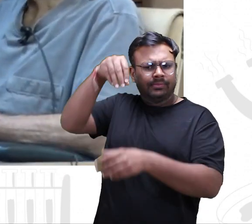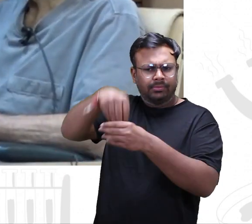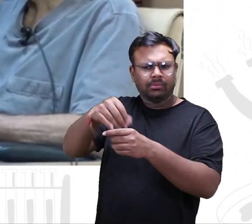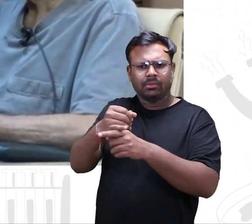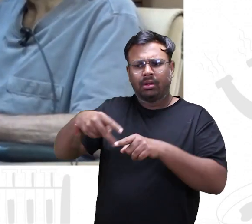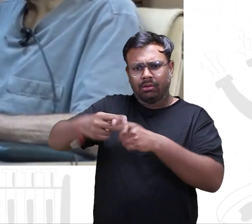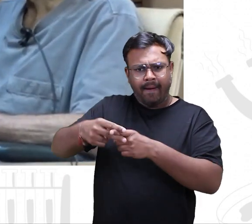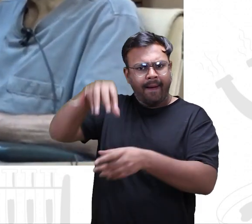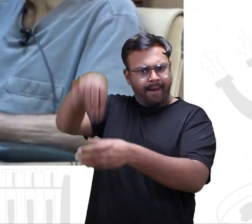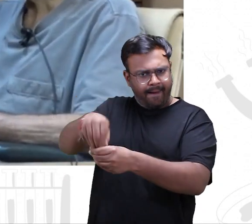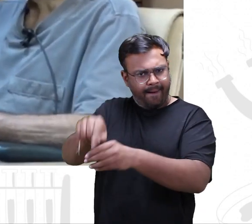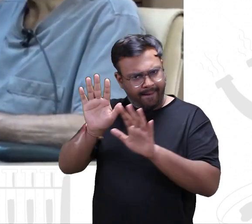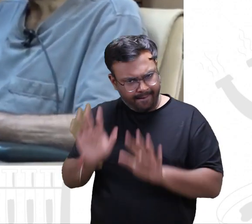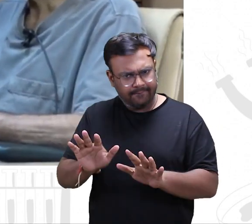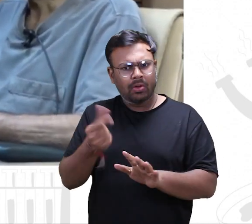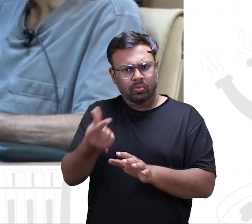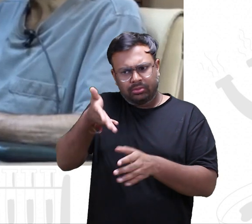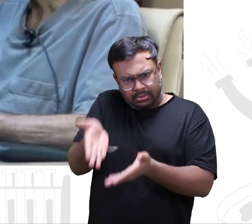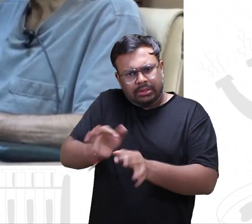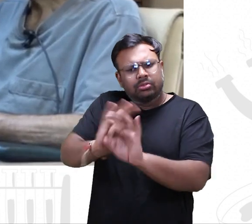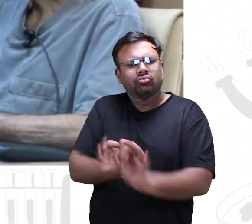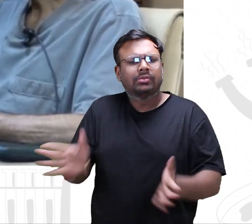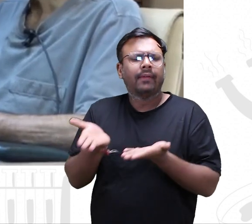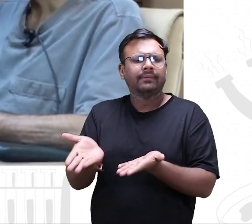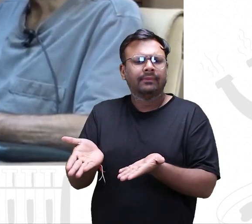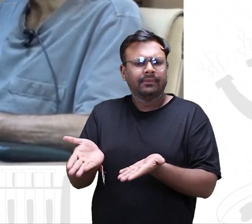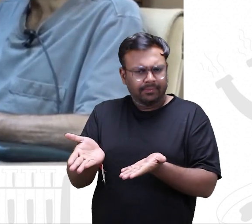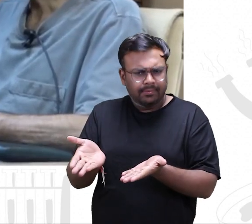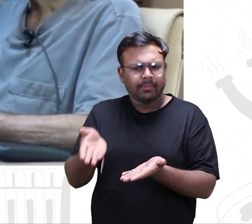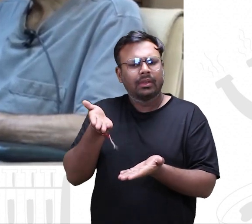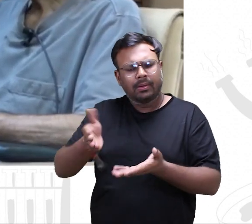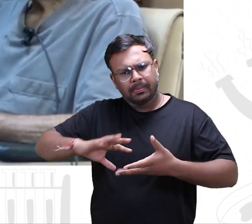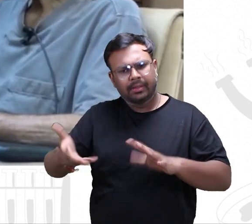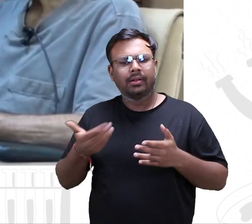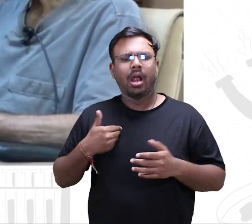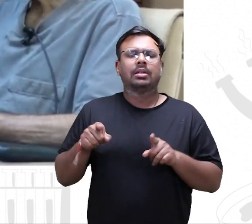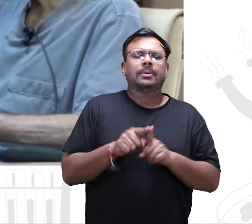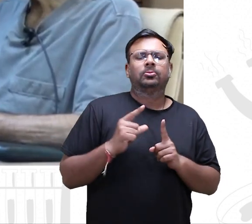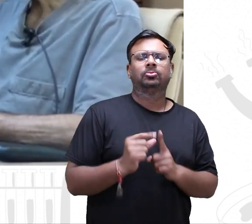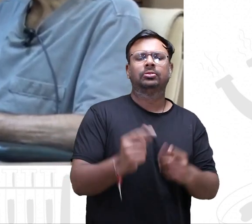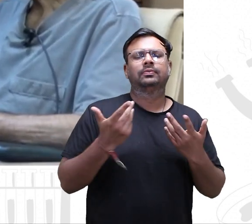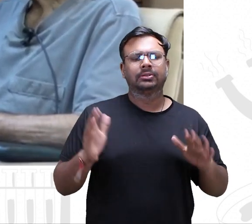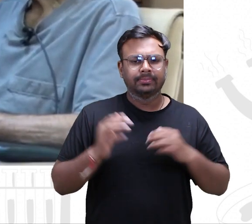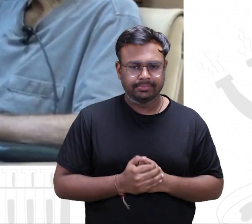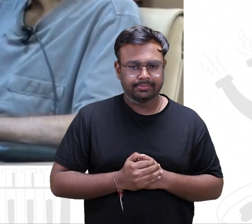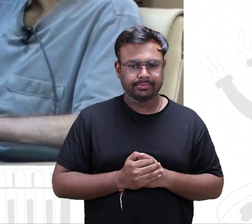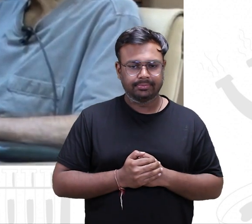very much a part of the toolbox, molecular toolbox, that's already being used. And all we did